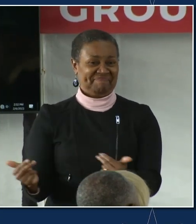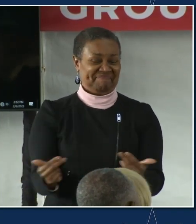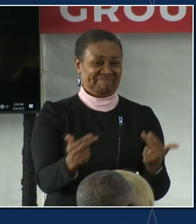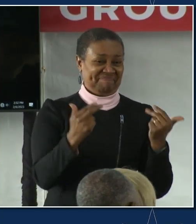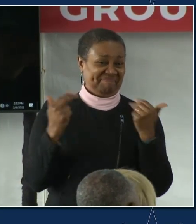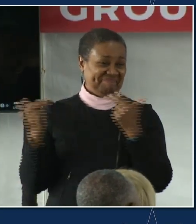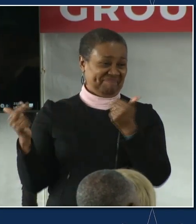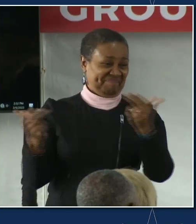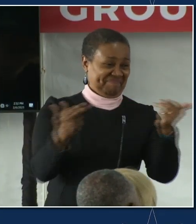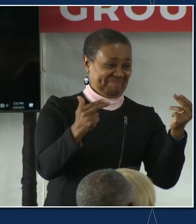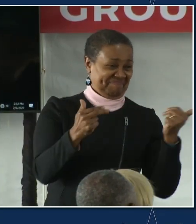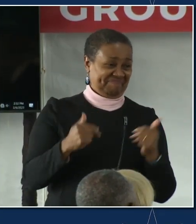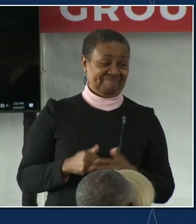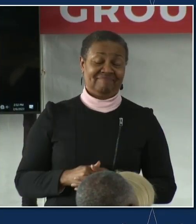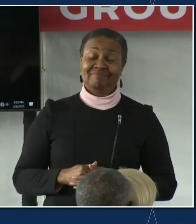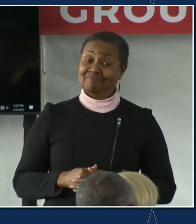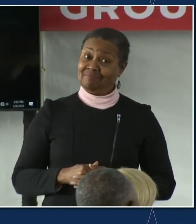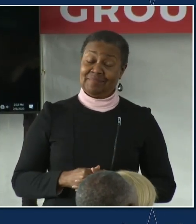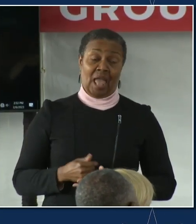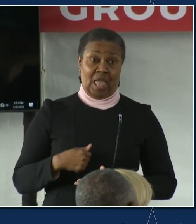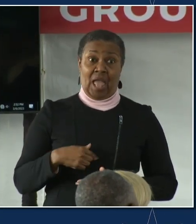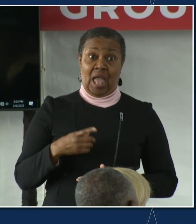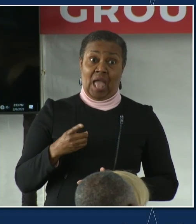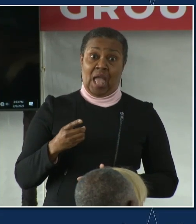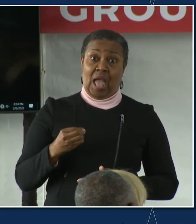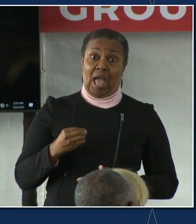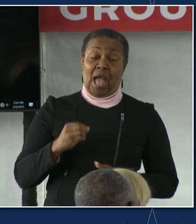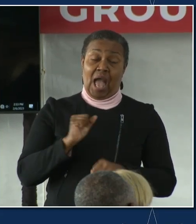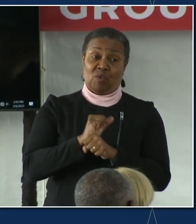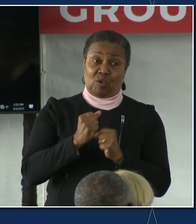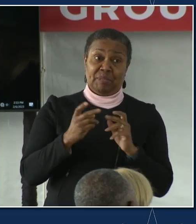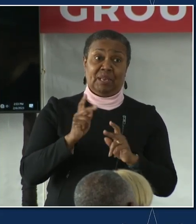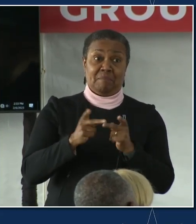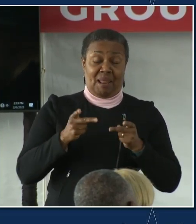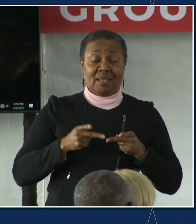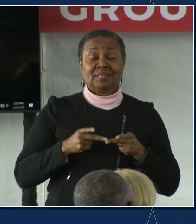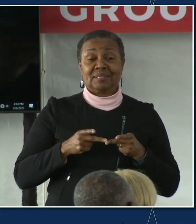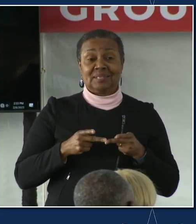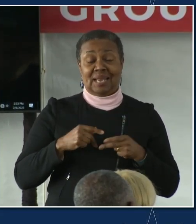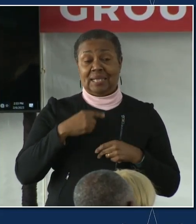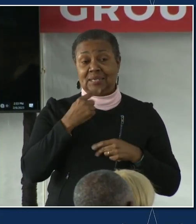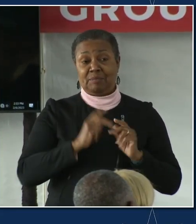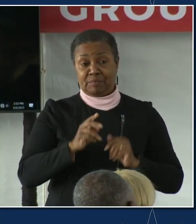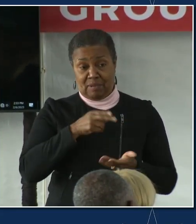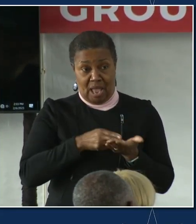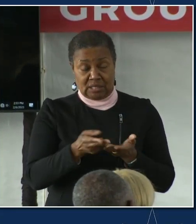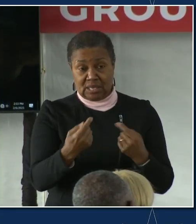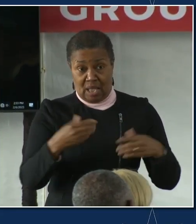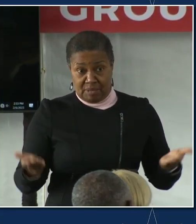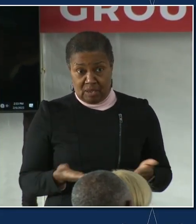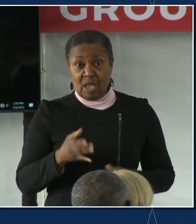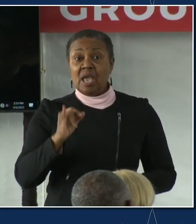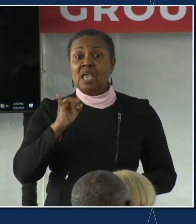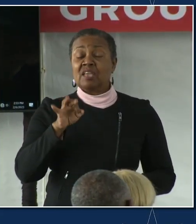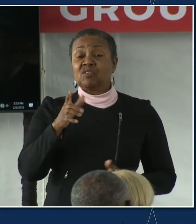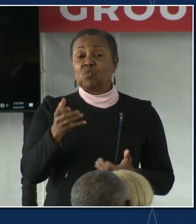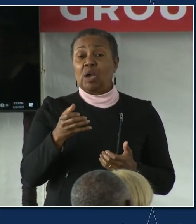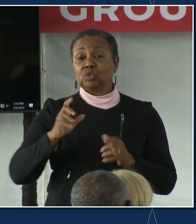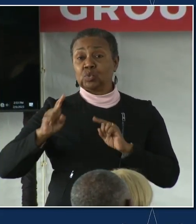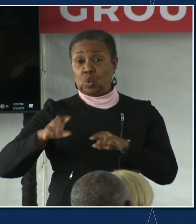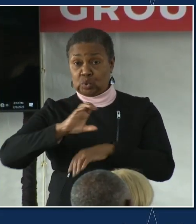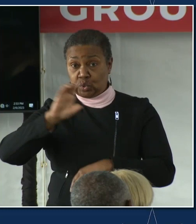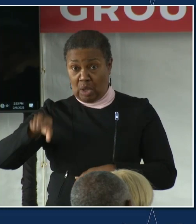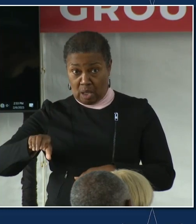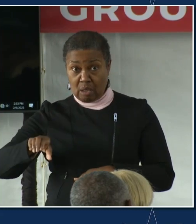Yes. You know, I do business in a lot of places, and I tell folks that come here, I say, if you are going to